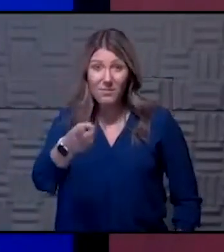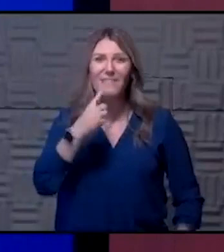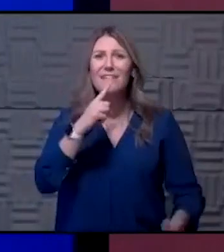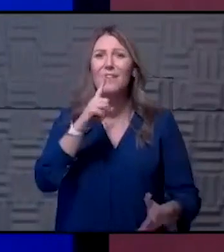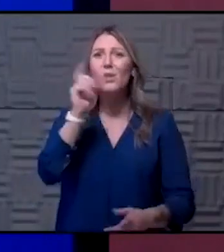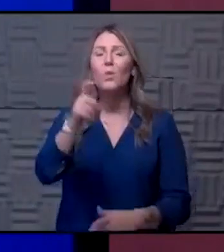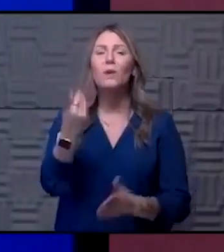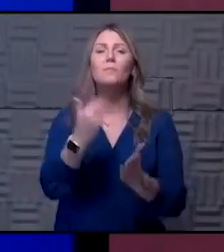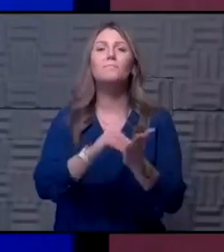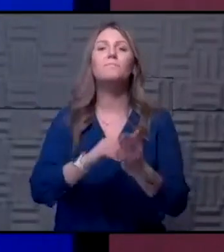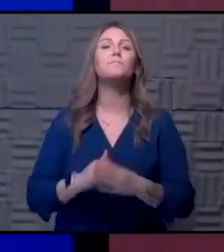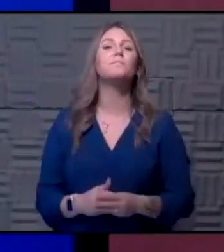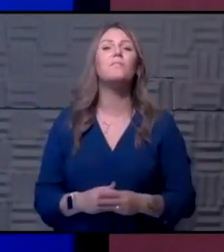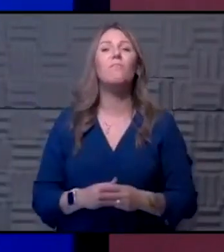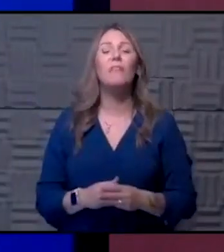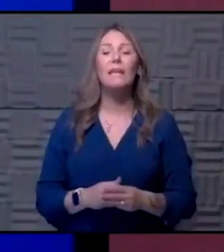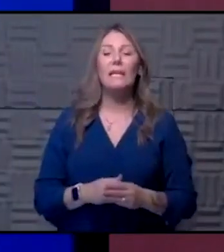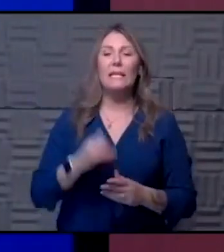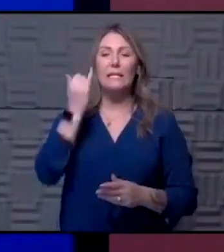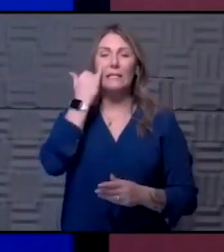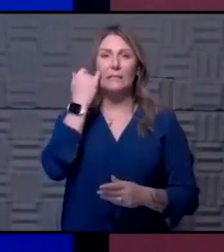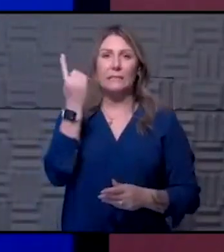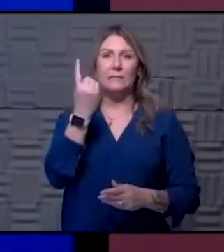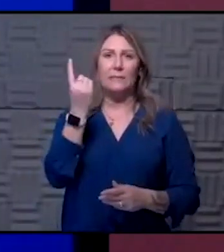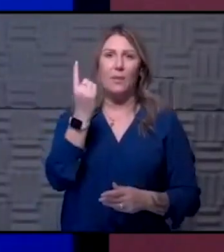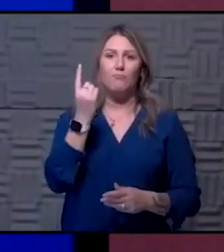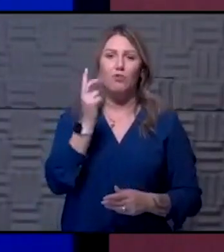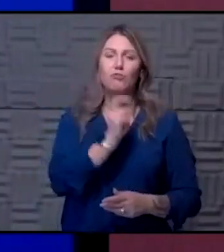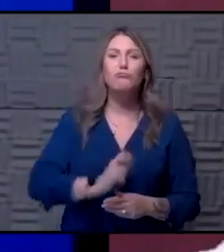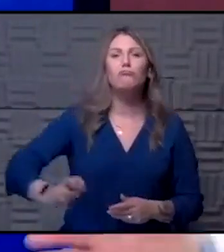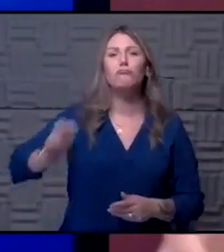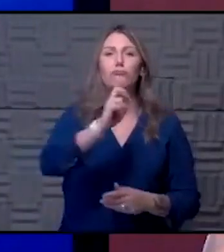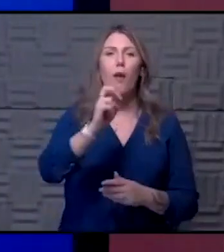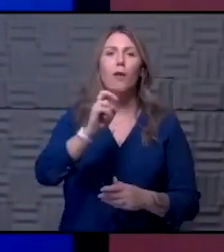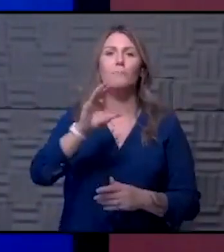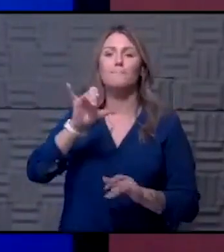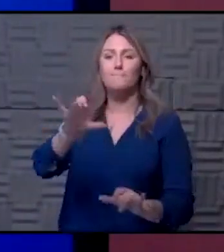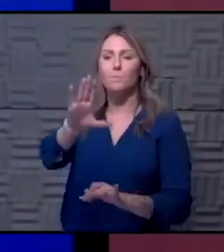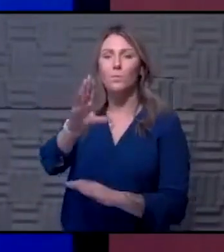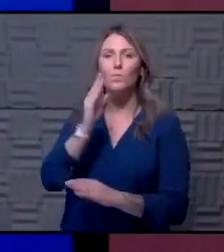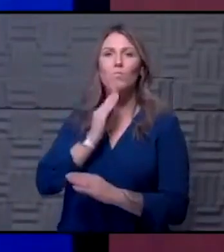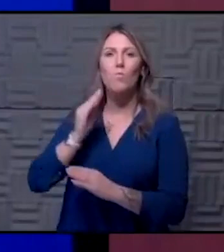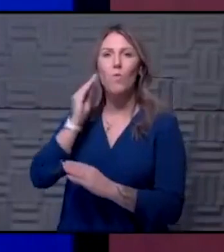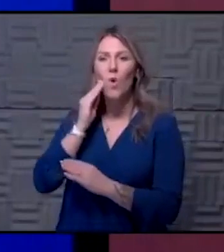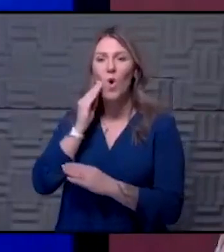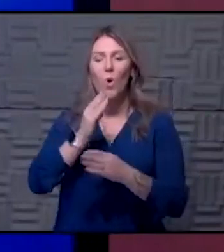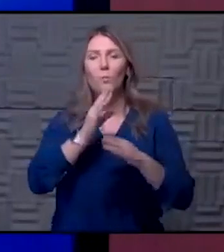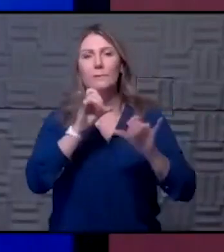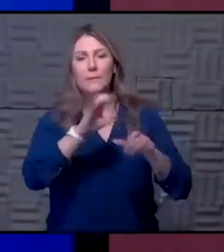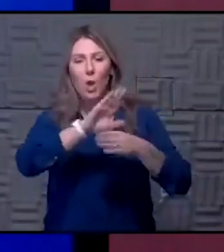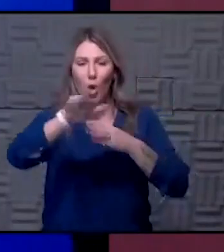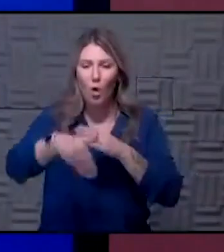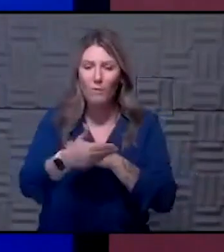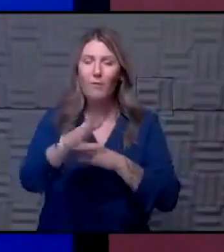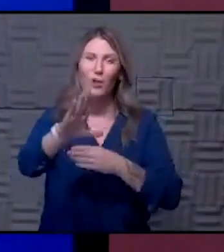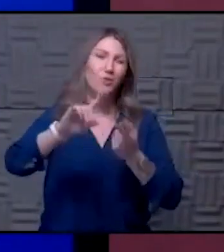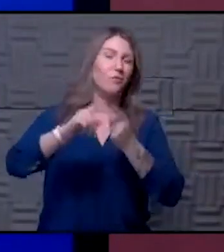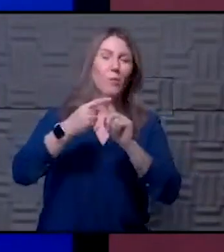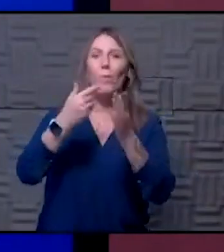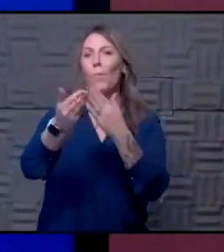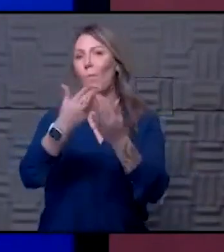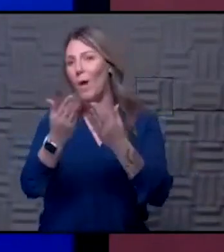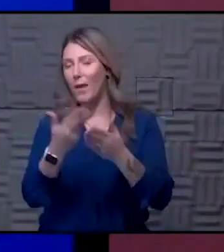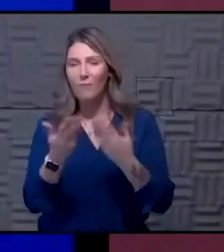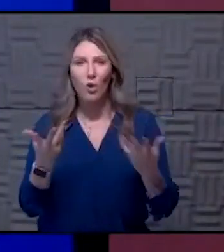again? Can somebody travel and stay in your home if they're a traveler and they're going to stay overnight, and when your friends or whatever, they come in